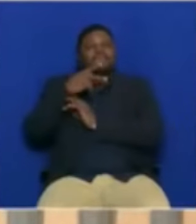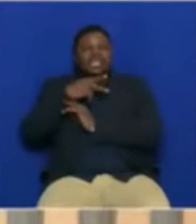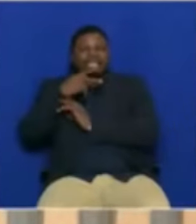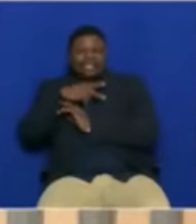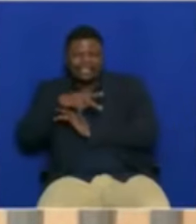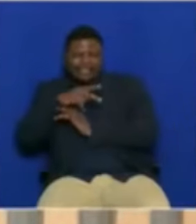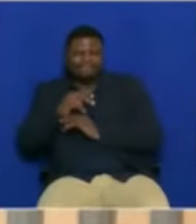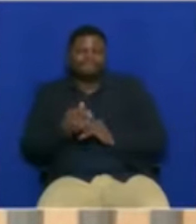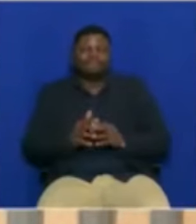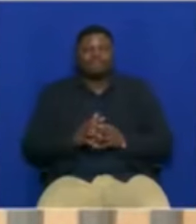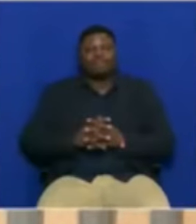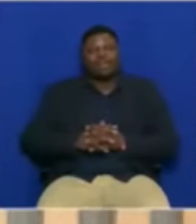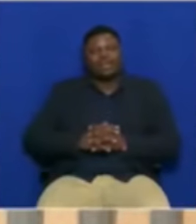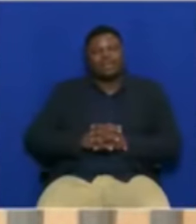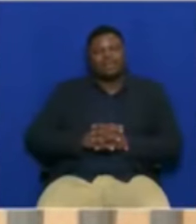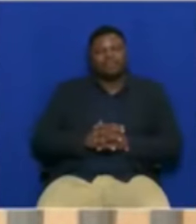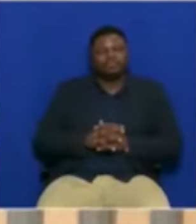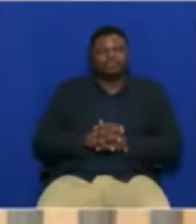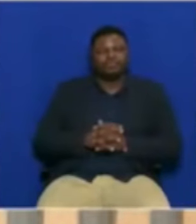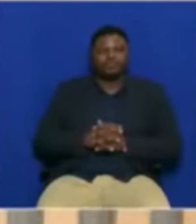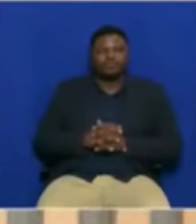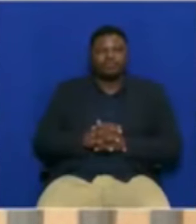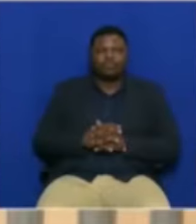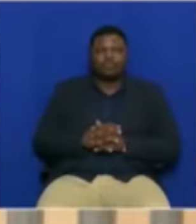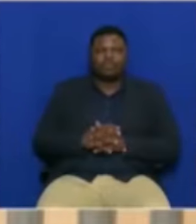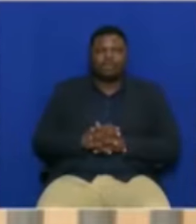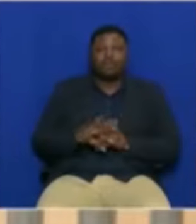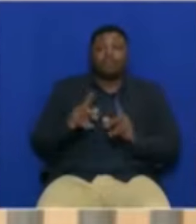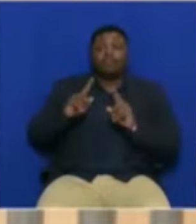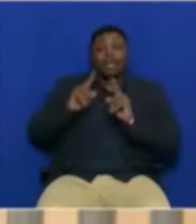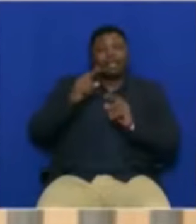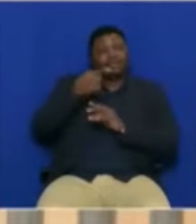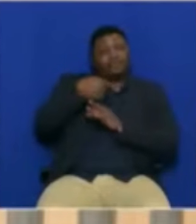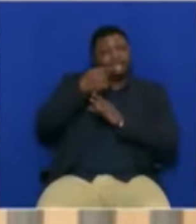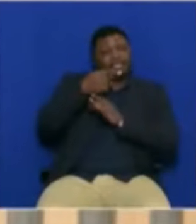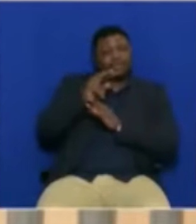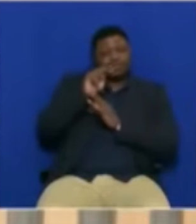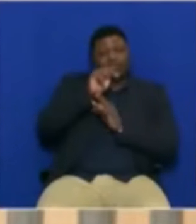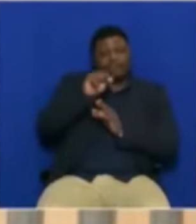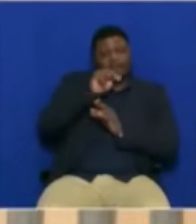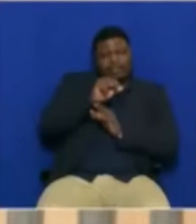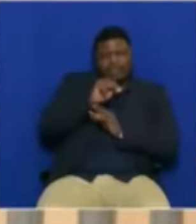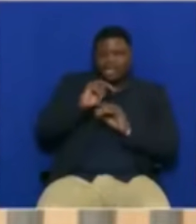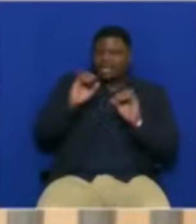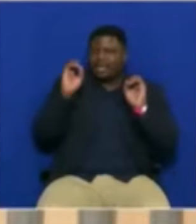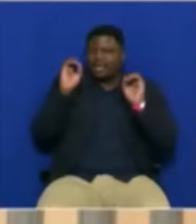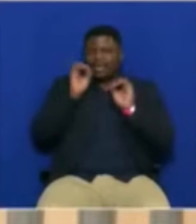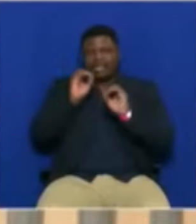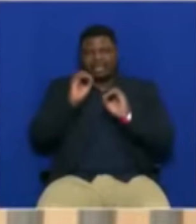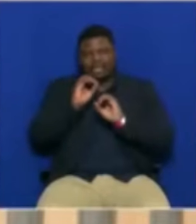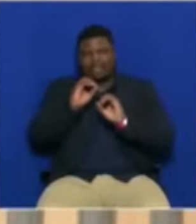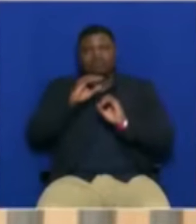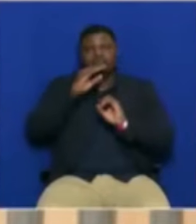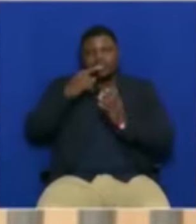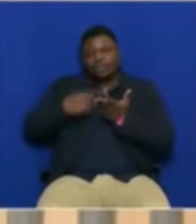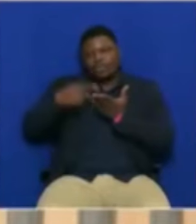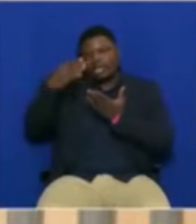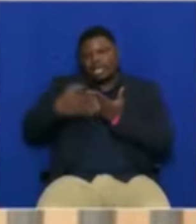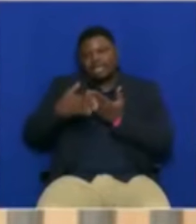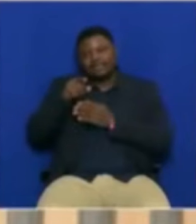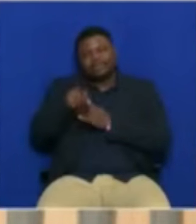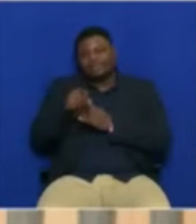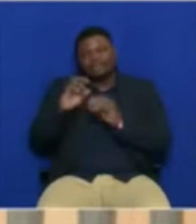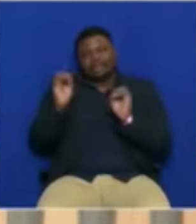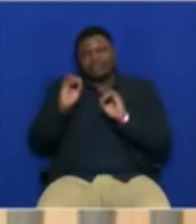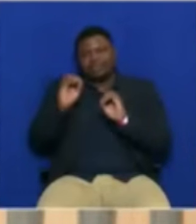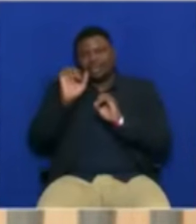I have nothing between the 1st of November being a weekend and the 4th. My next date would be the 4th of November. We have established that's the